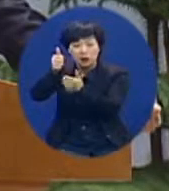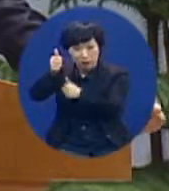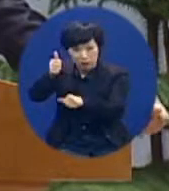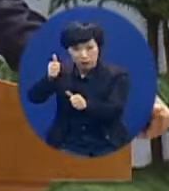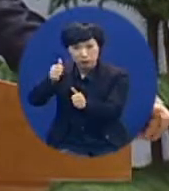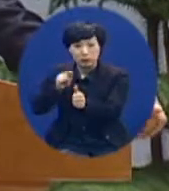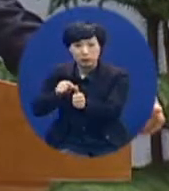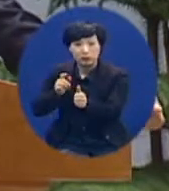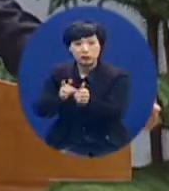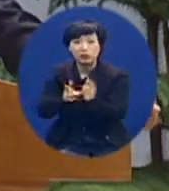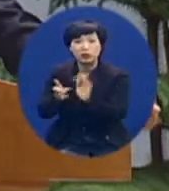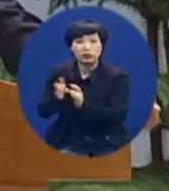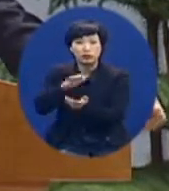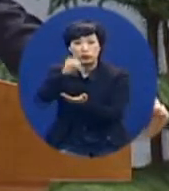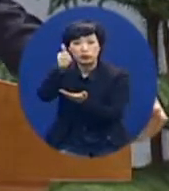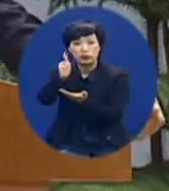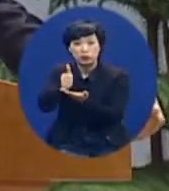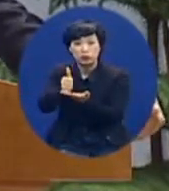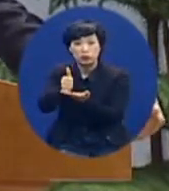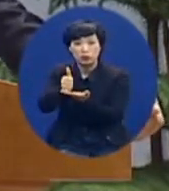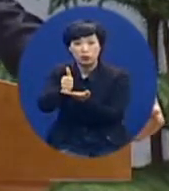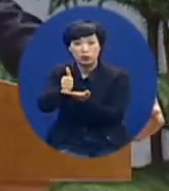Jesus Christ, to the earth.